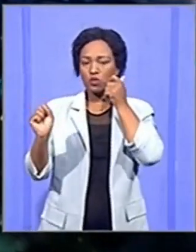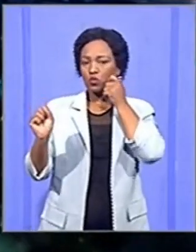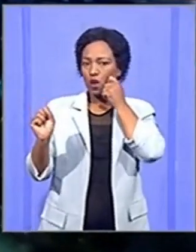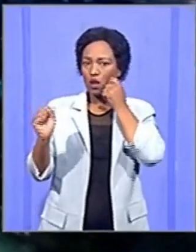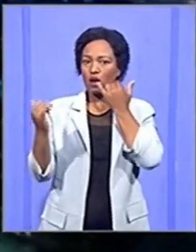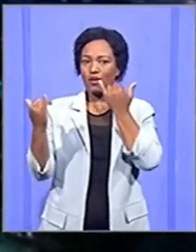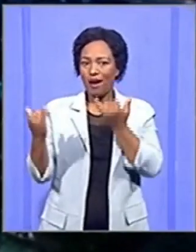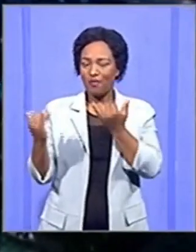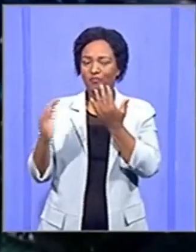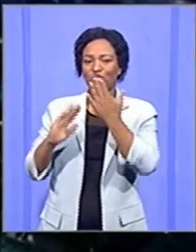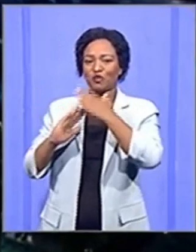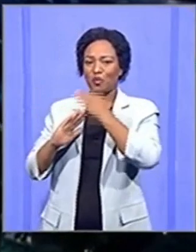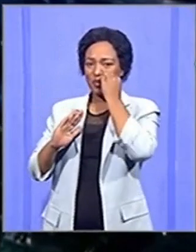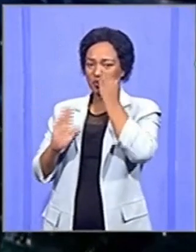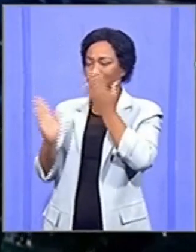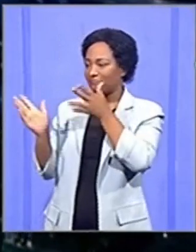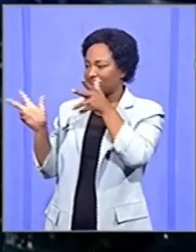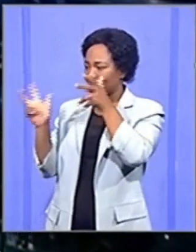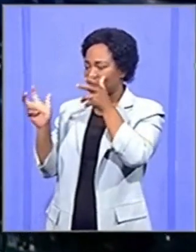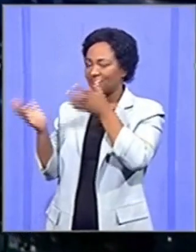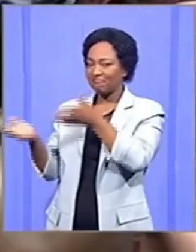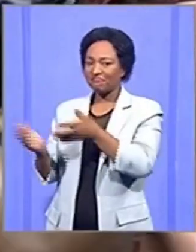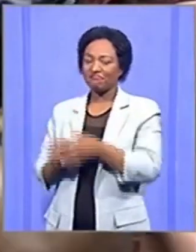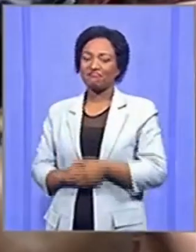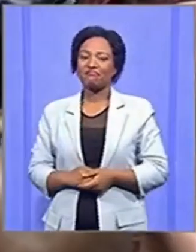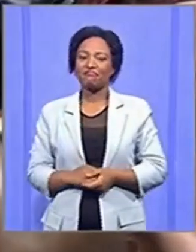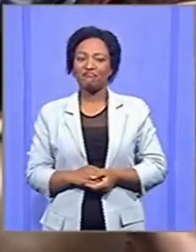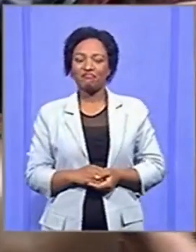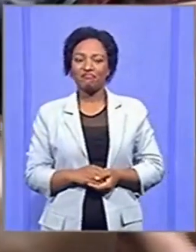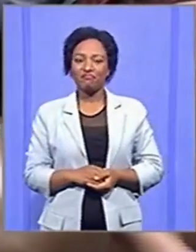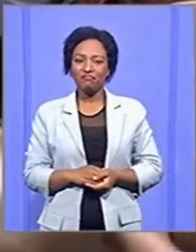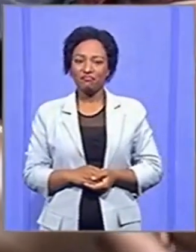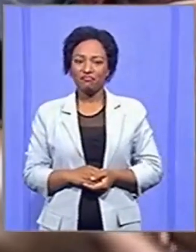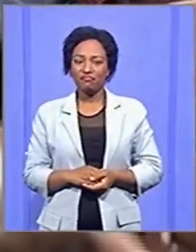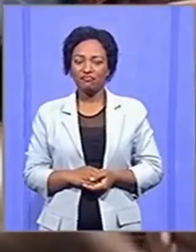re iketle mmogo ka tshedimosetso.